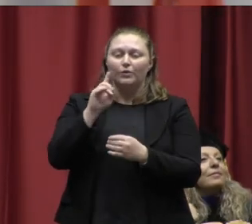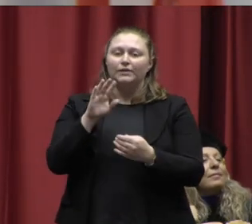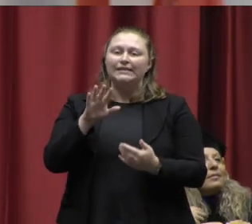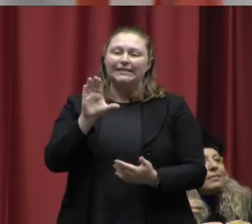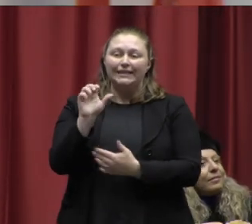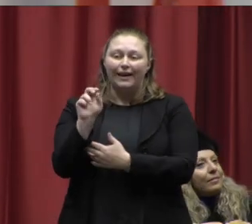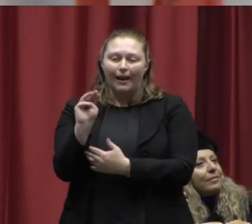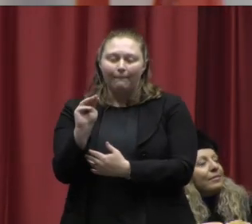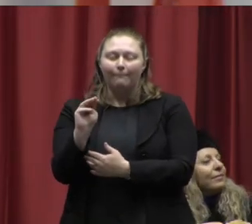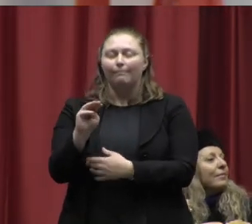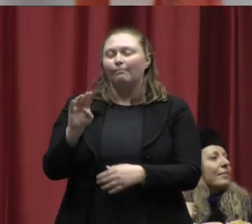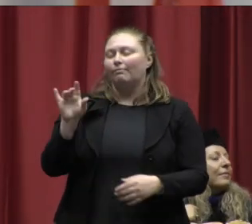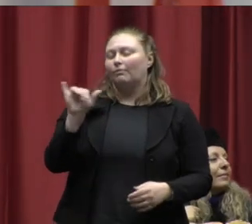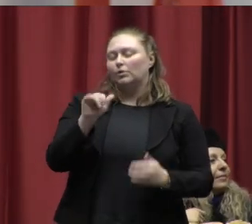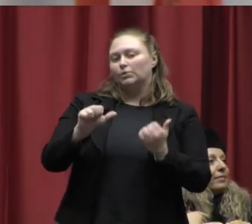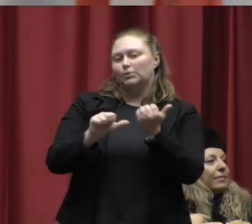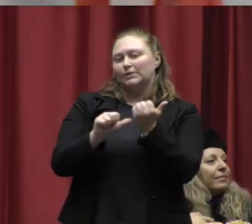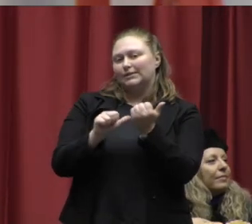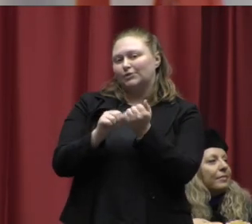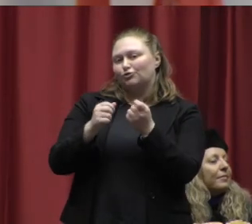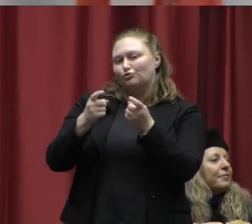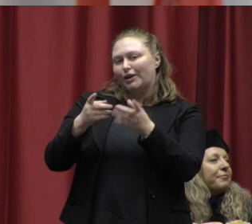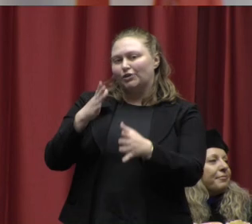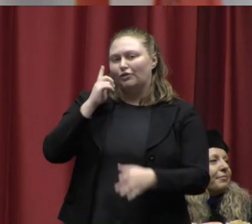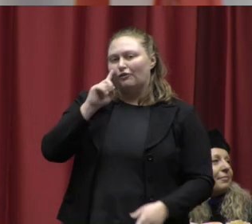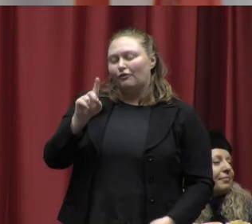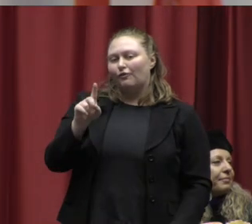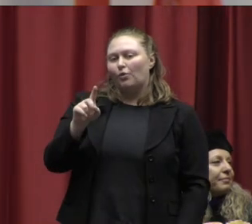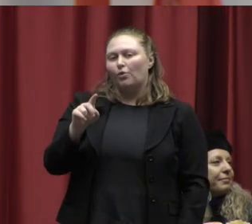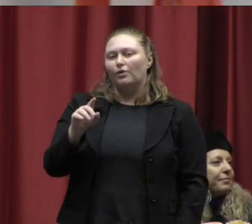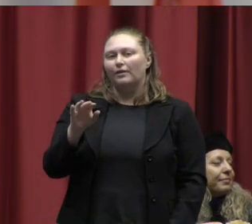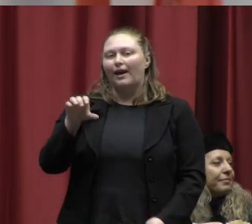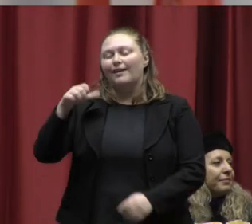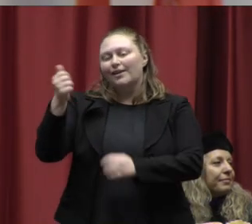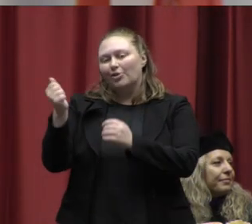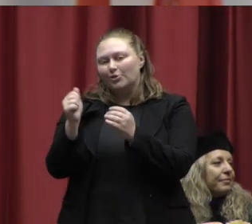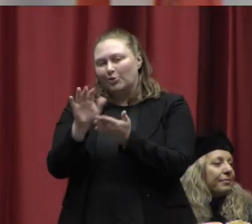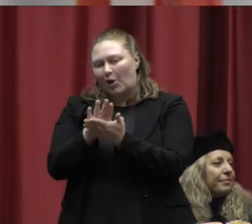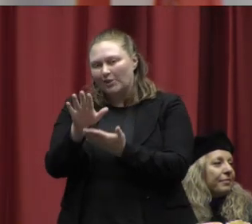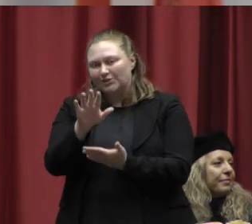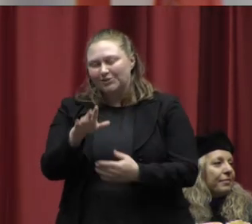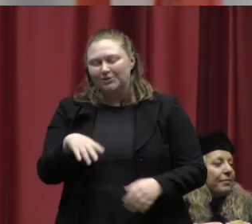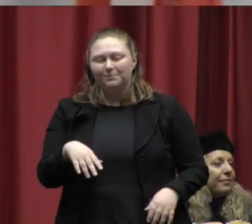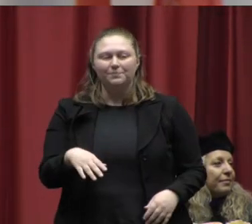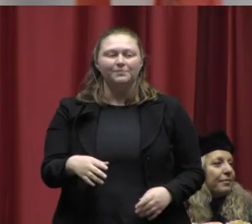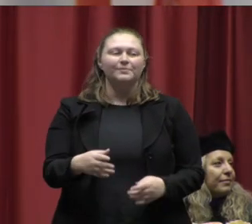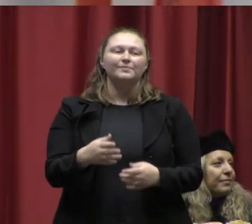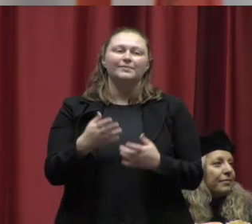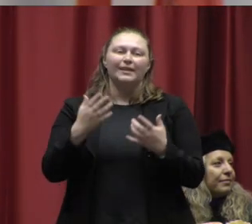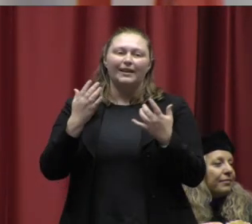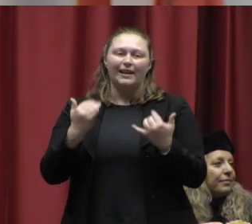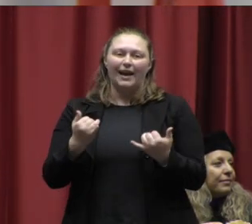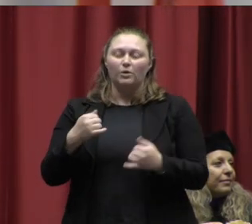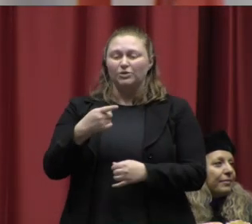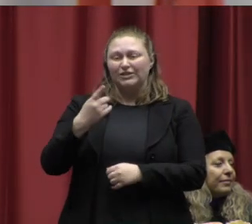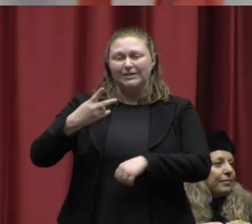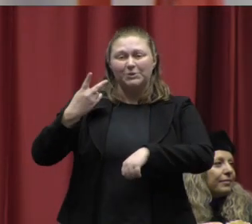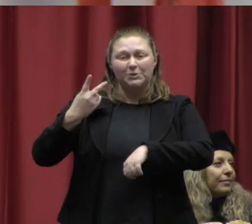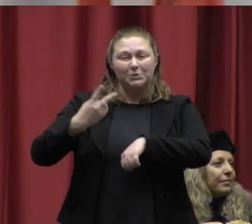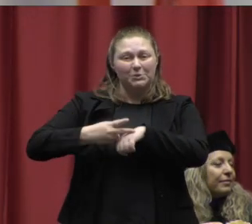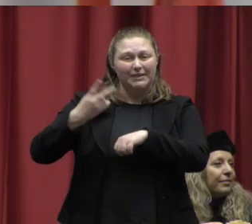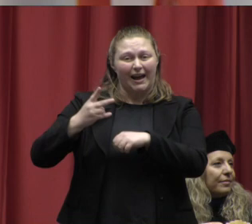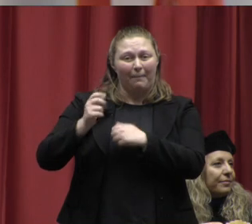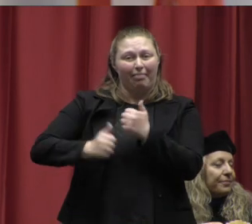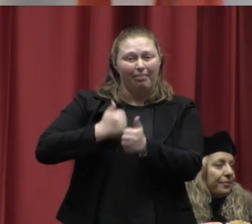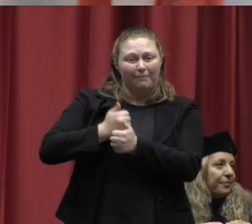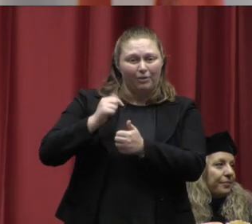College and Associate Director of Marketing at Deons. A two-time UNM graduate, she holds a